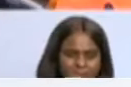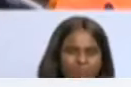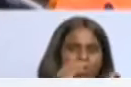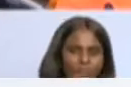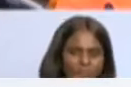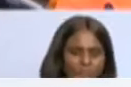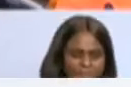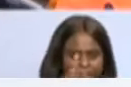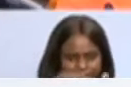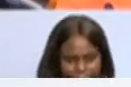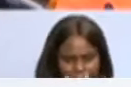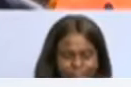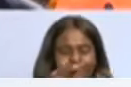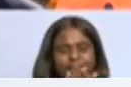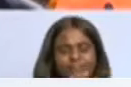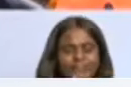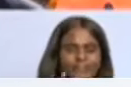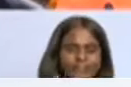access to credit,